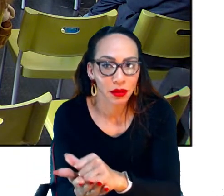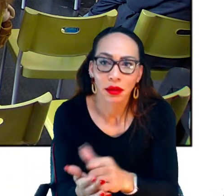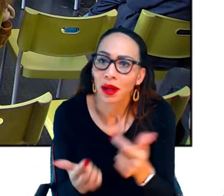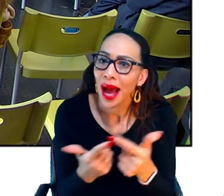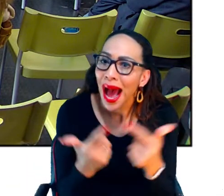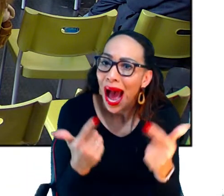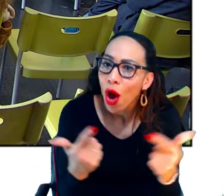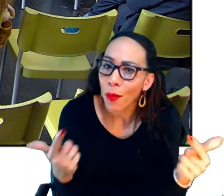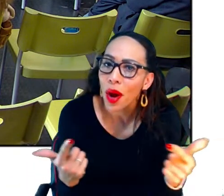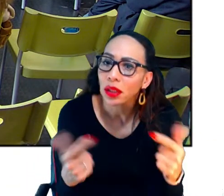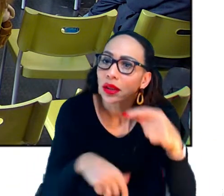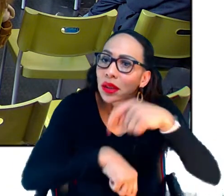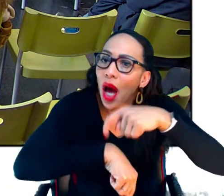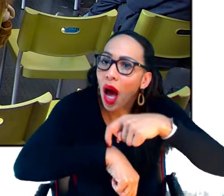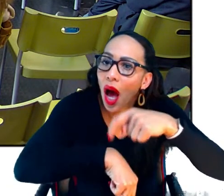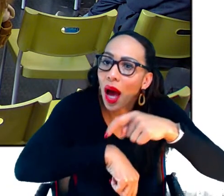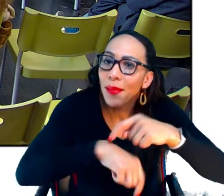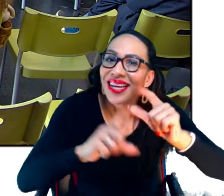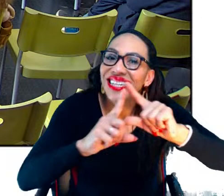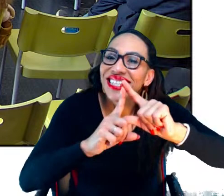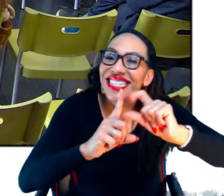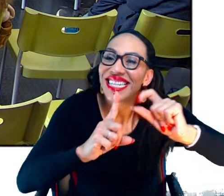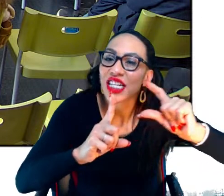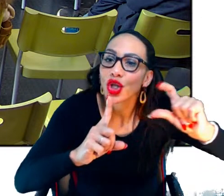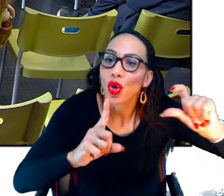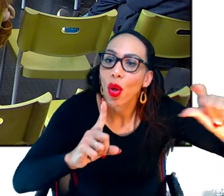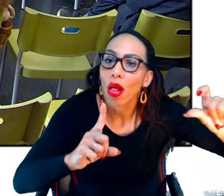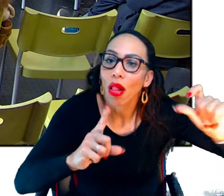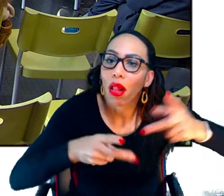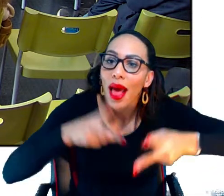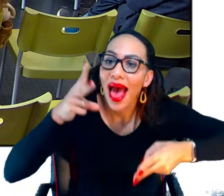there? It varies from image to image, really. Yeah.